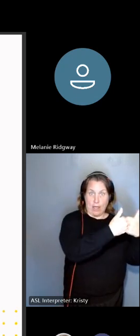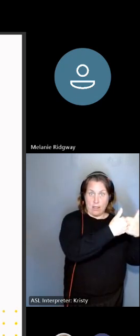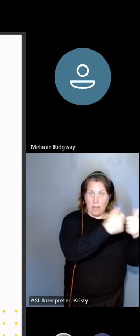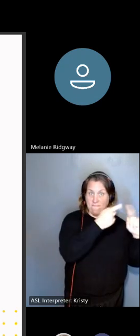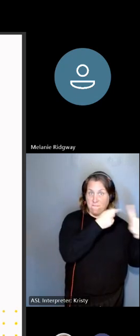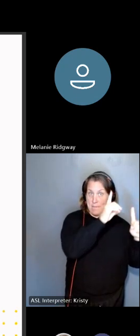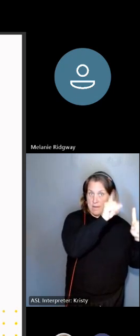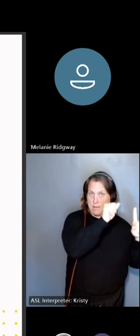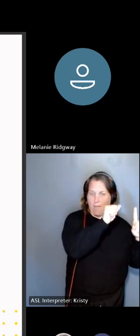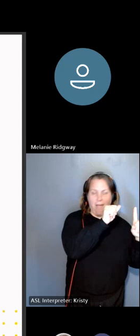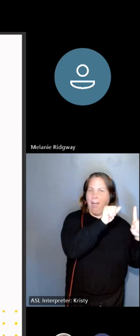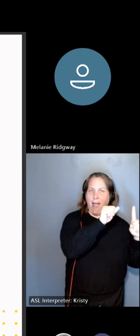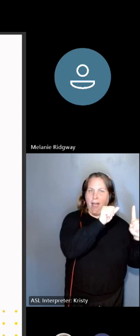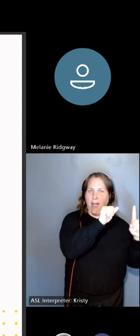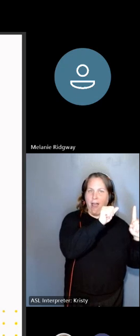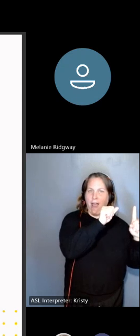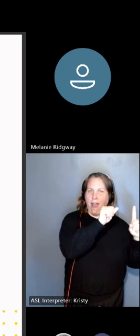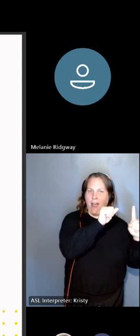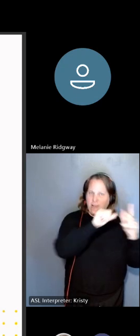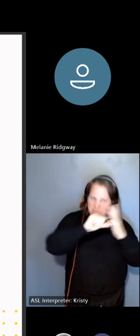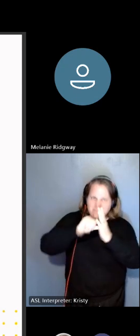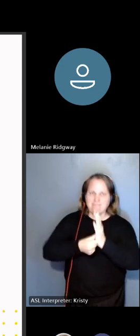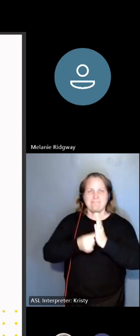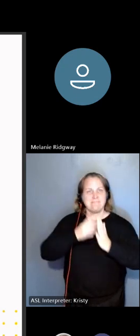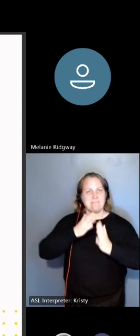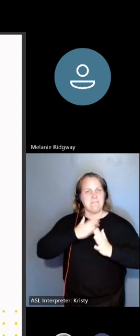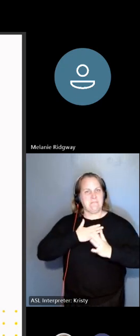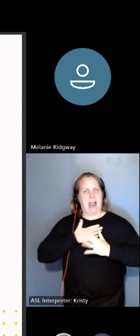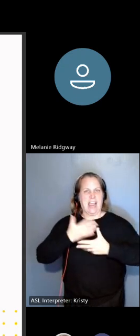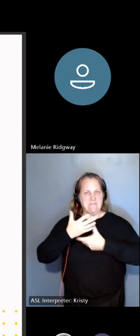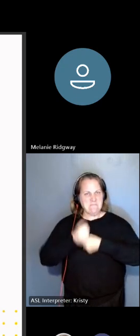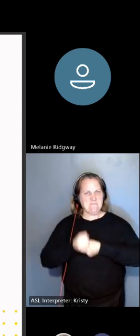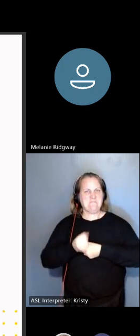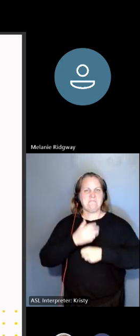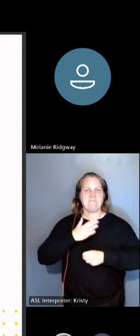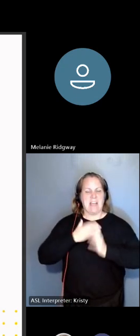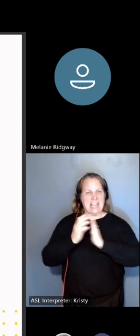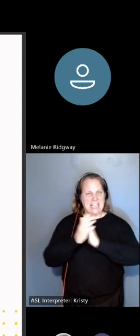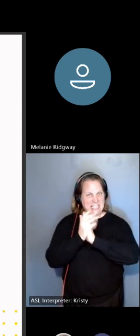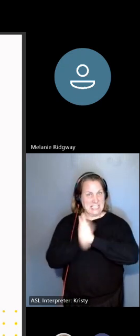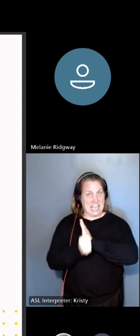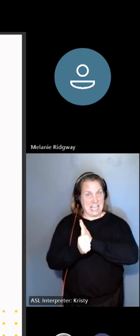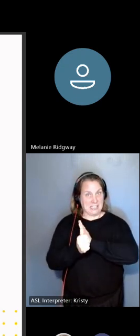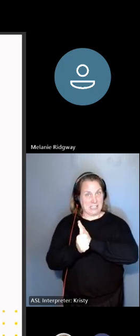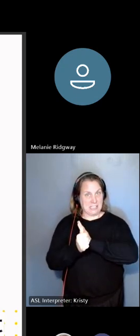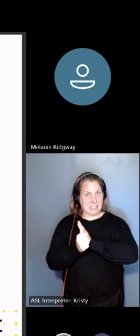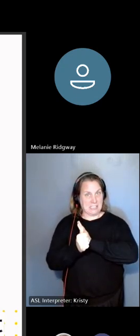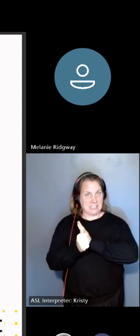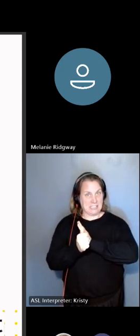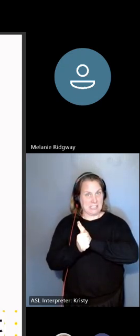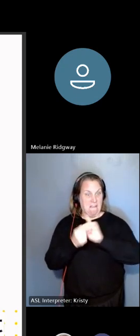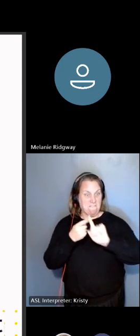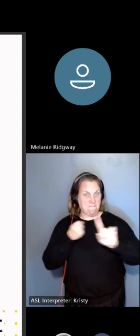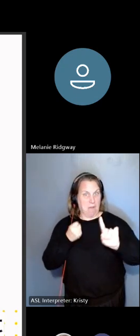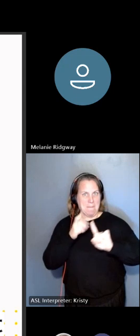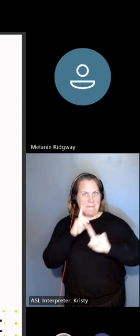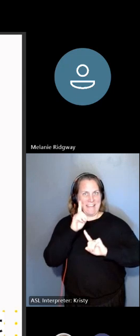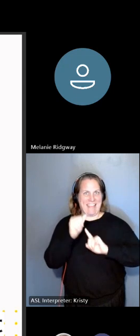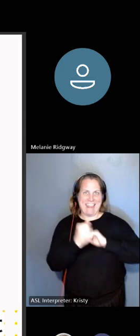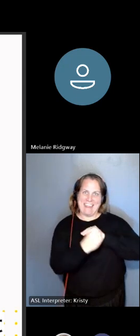competencies. I define a competency as a mastery of knowledge, skill,